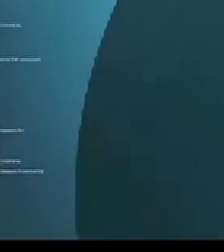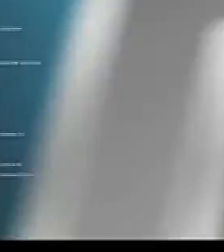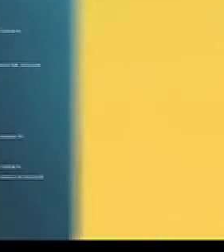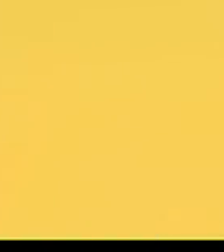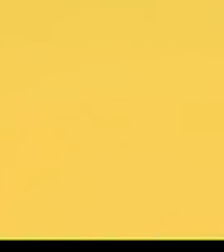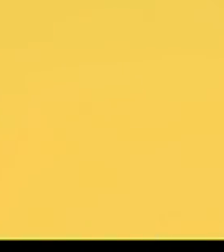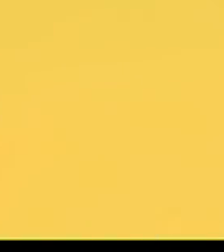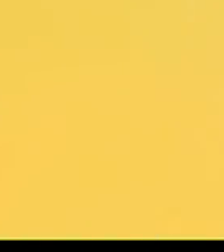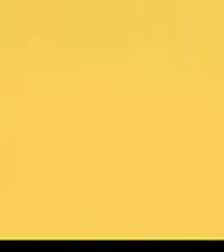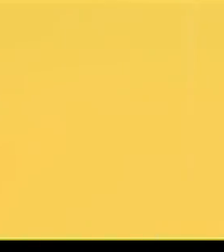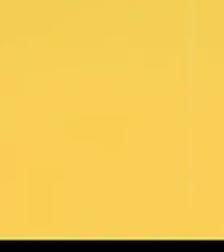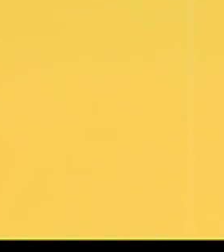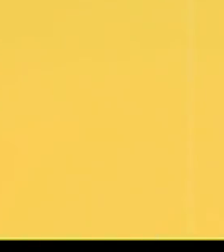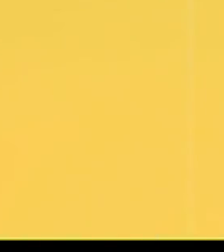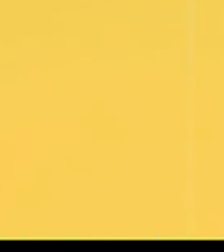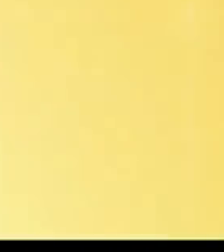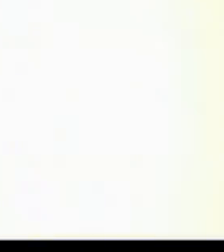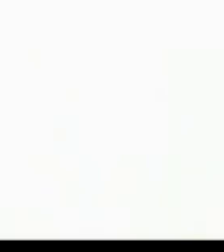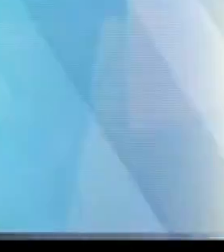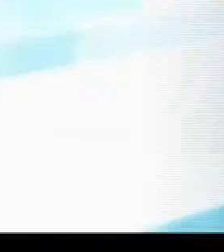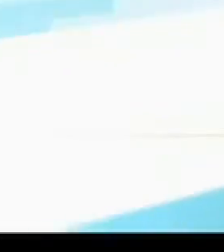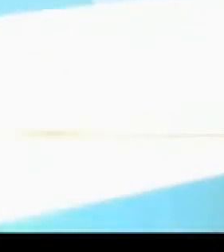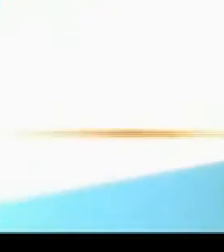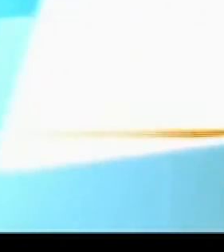Now in HD.